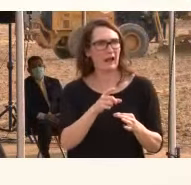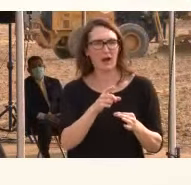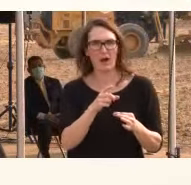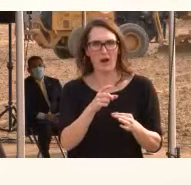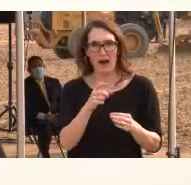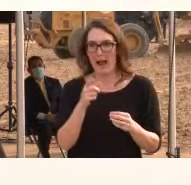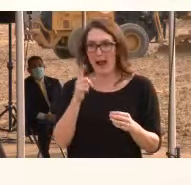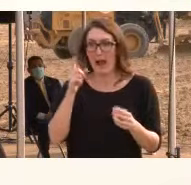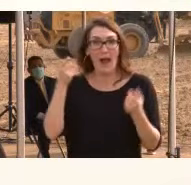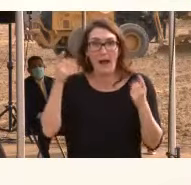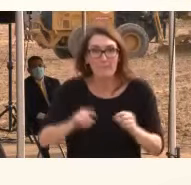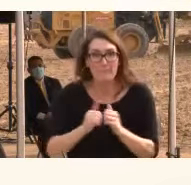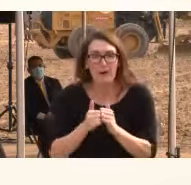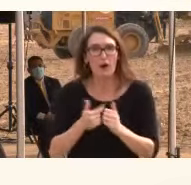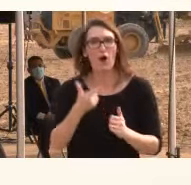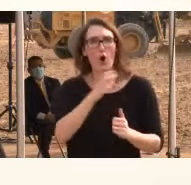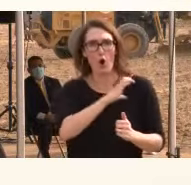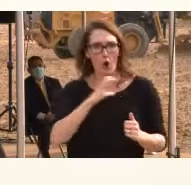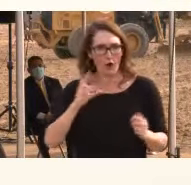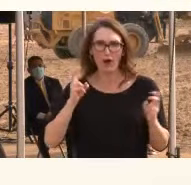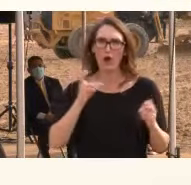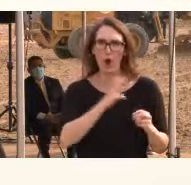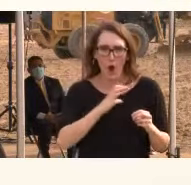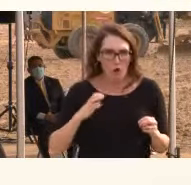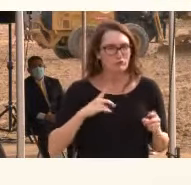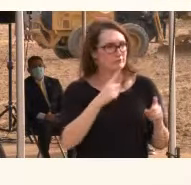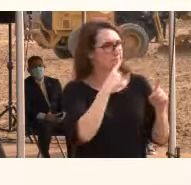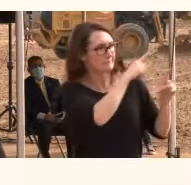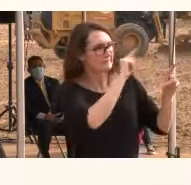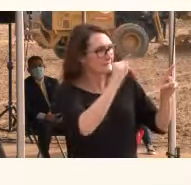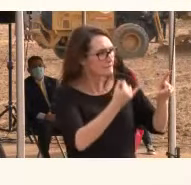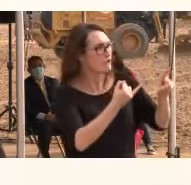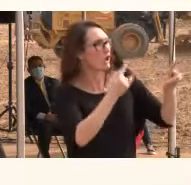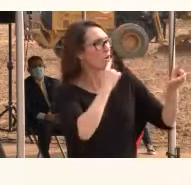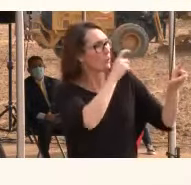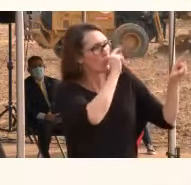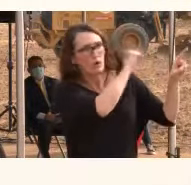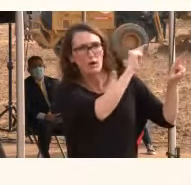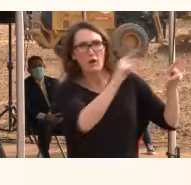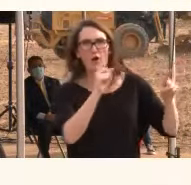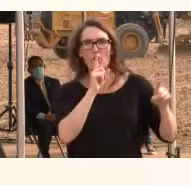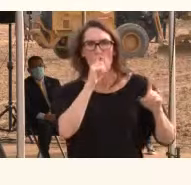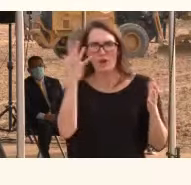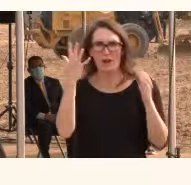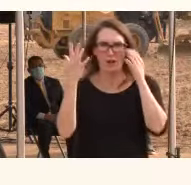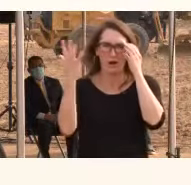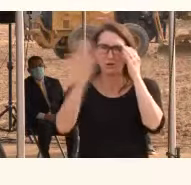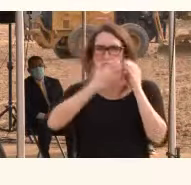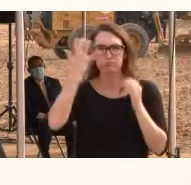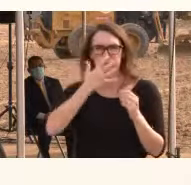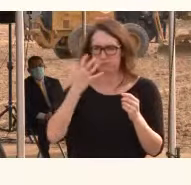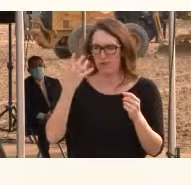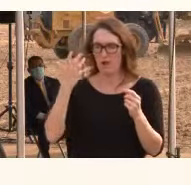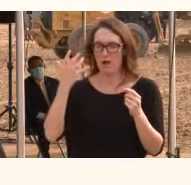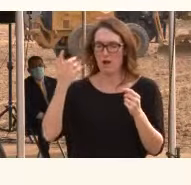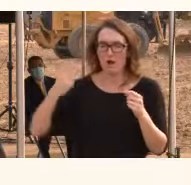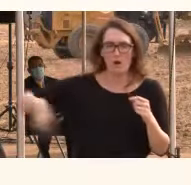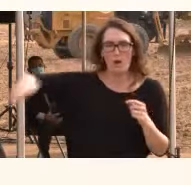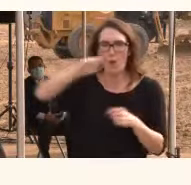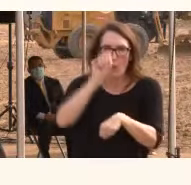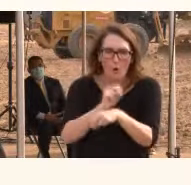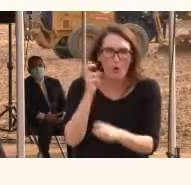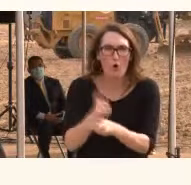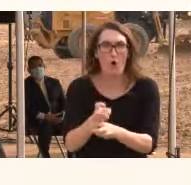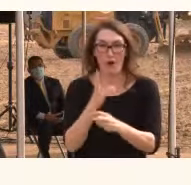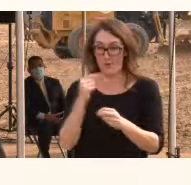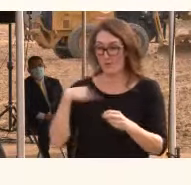nothing short of an act of Congress, TJ. And I think that we are all here, and we are